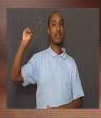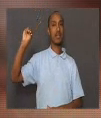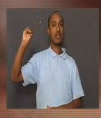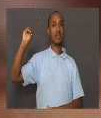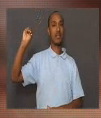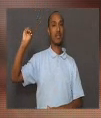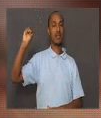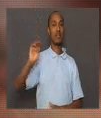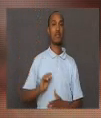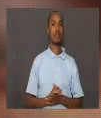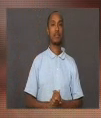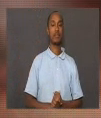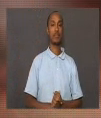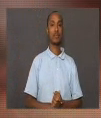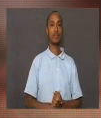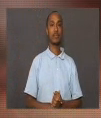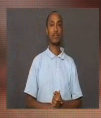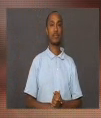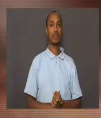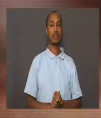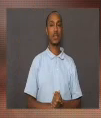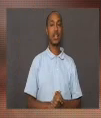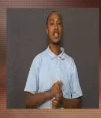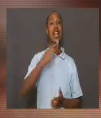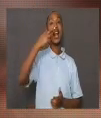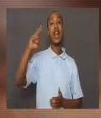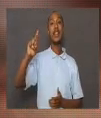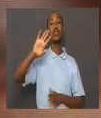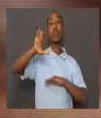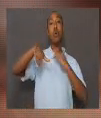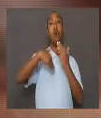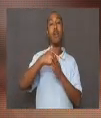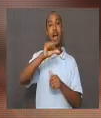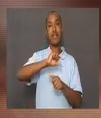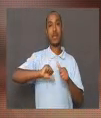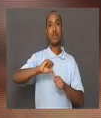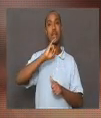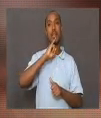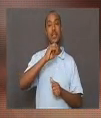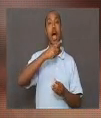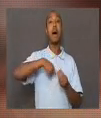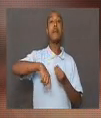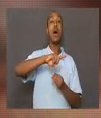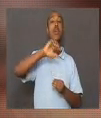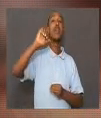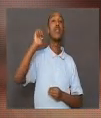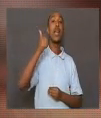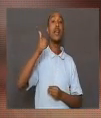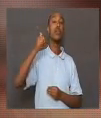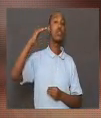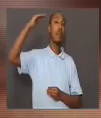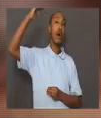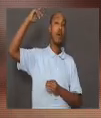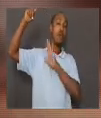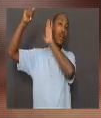meters. The radius of the whole atom is about 10 to the power